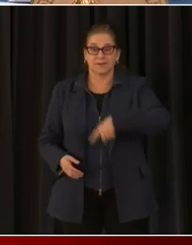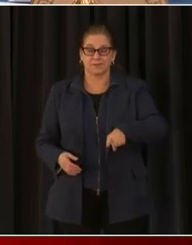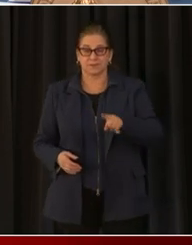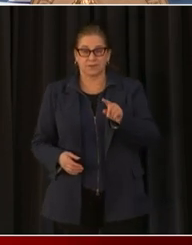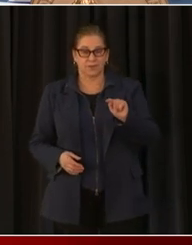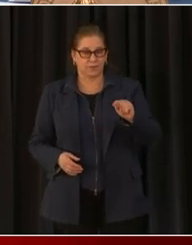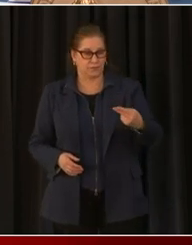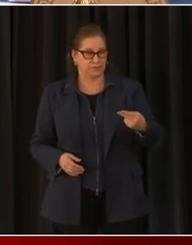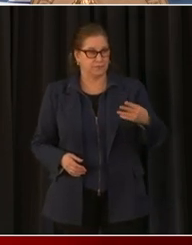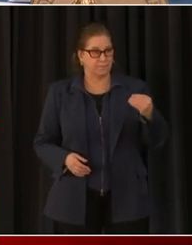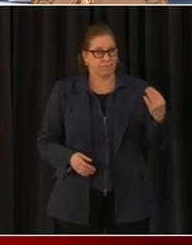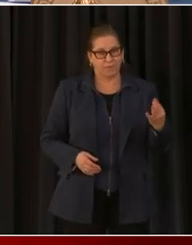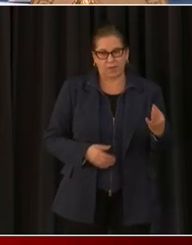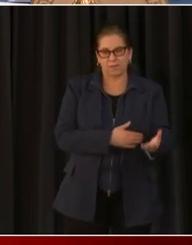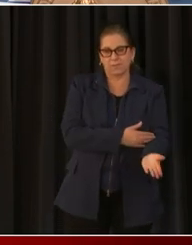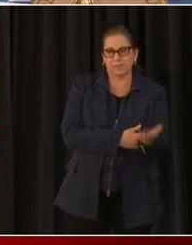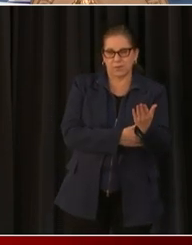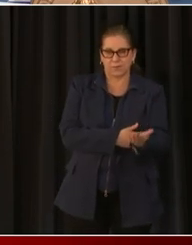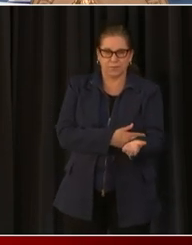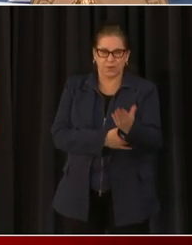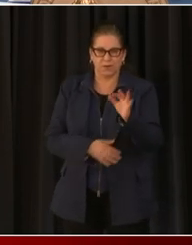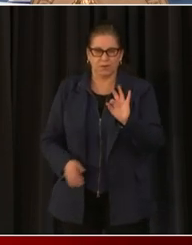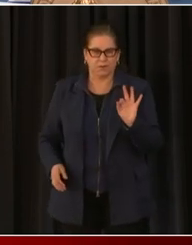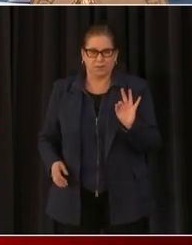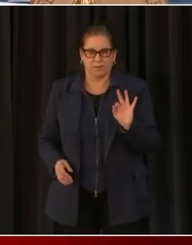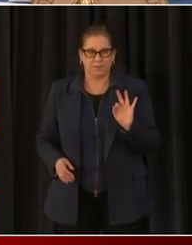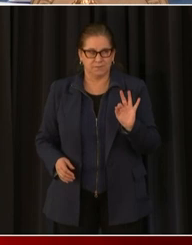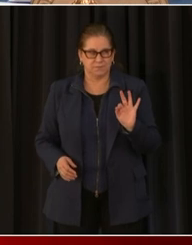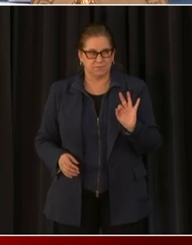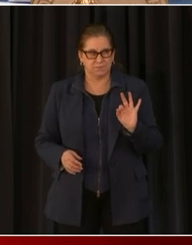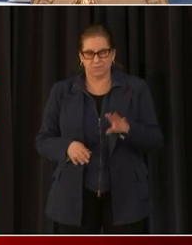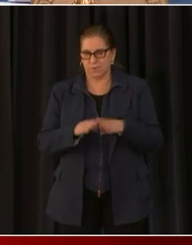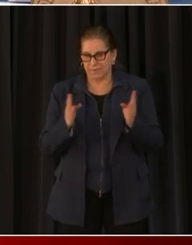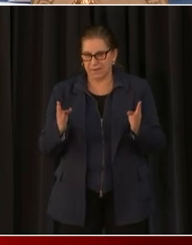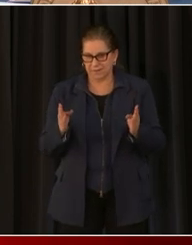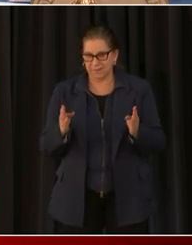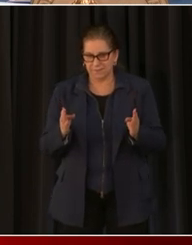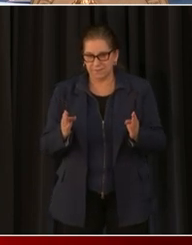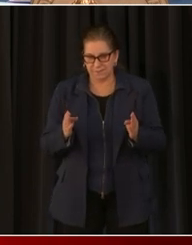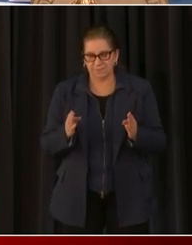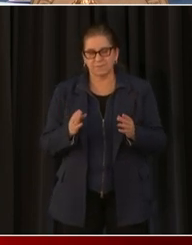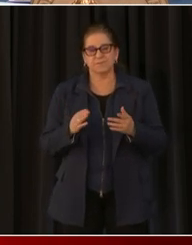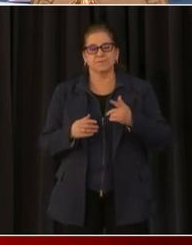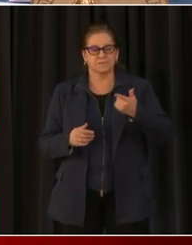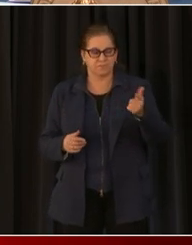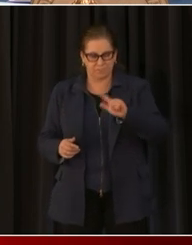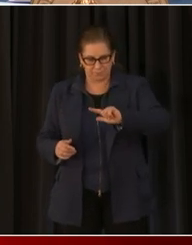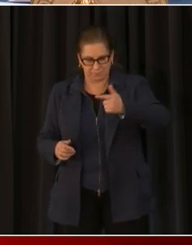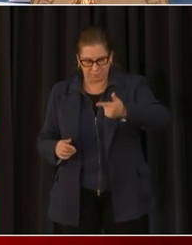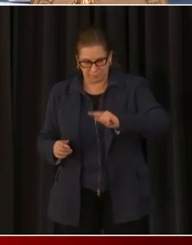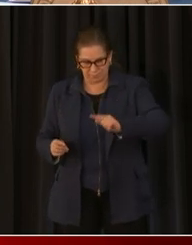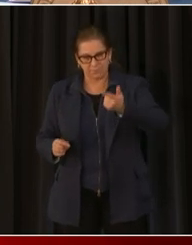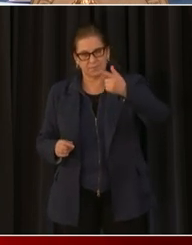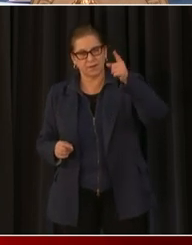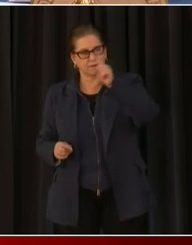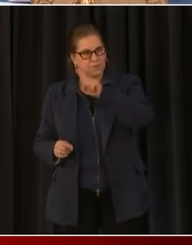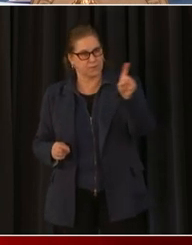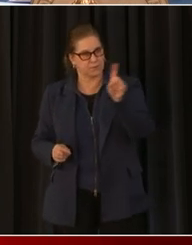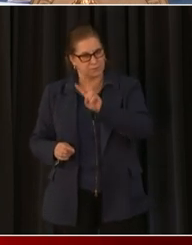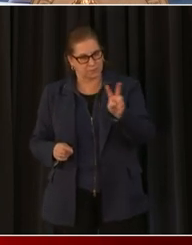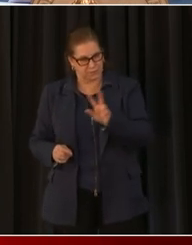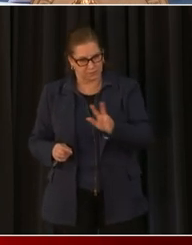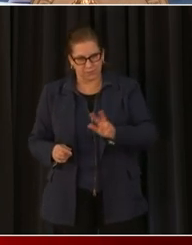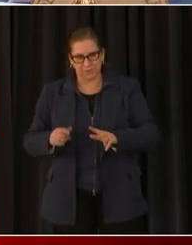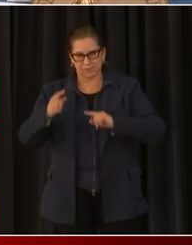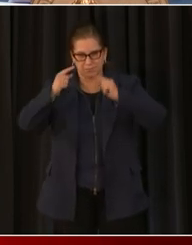Friday, it will be morning sign-ups at 9 a.m., and it will alternate from there.